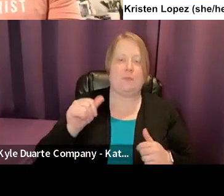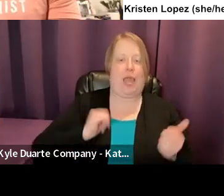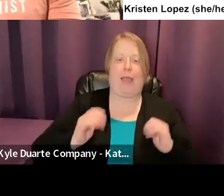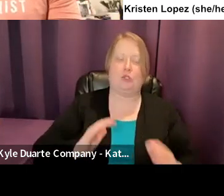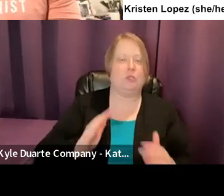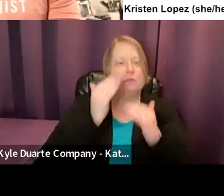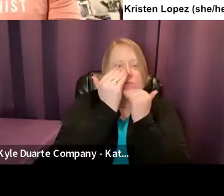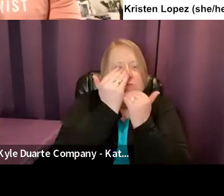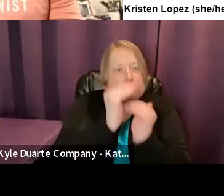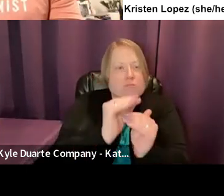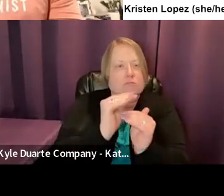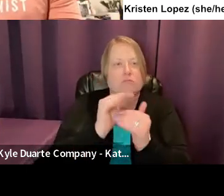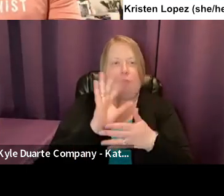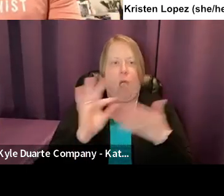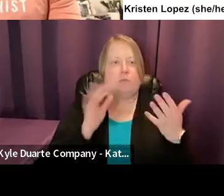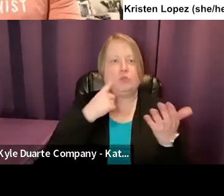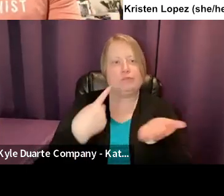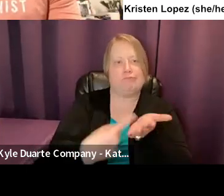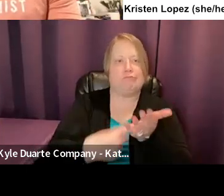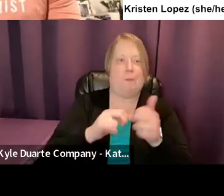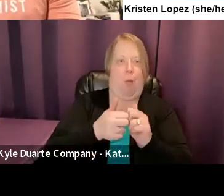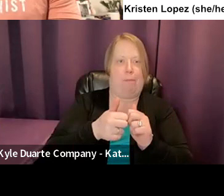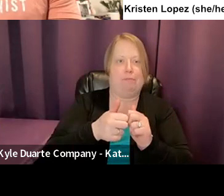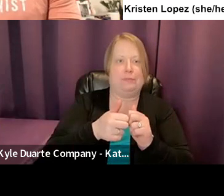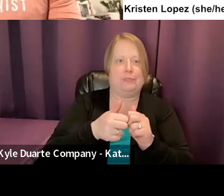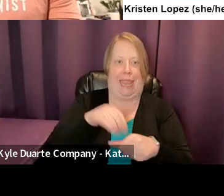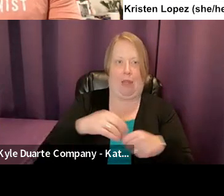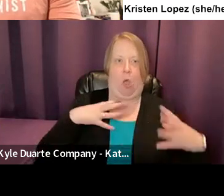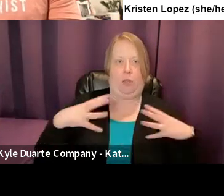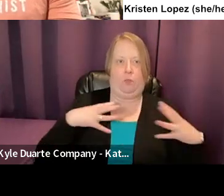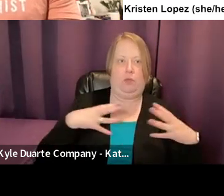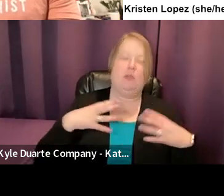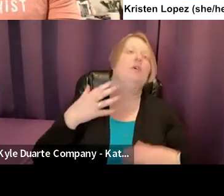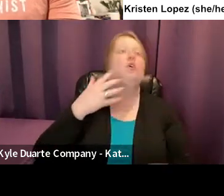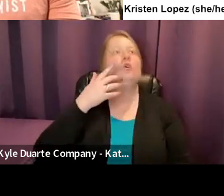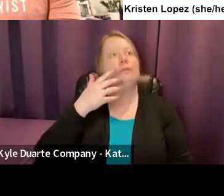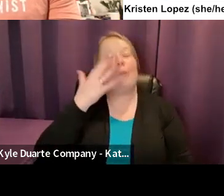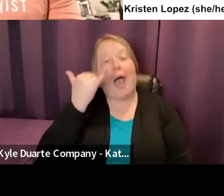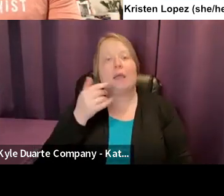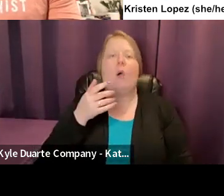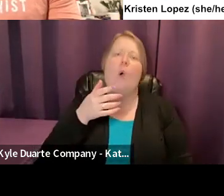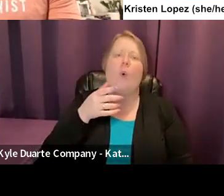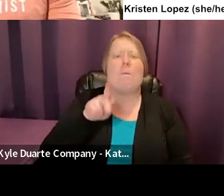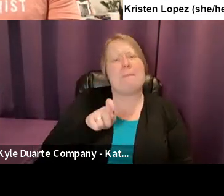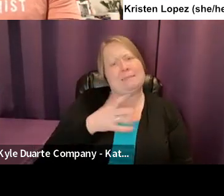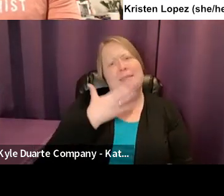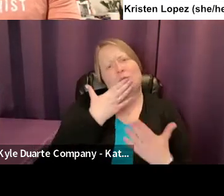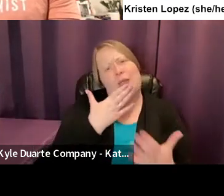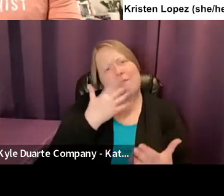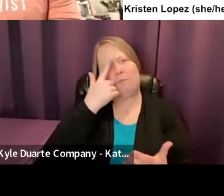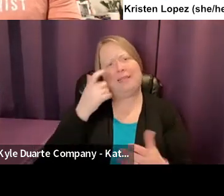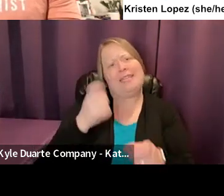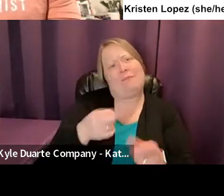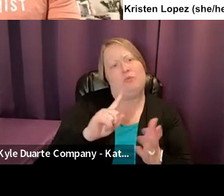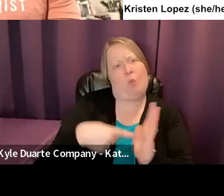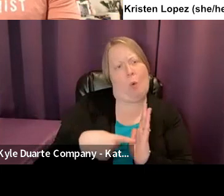really talk about the problems in Hollywood. It's kind of this, you want to be grateful you got a role. And we see that